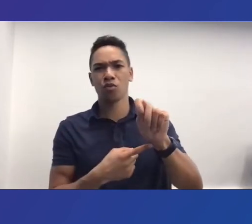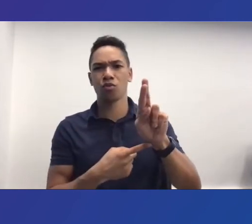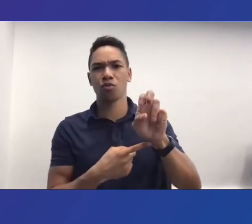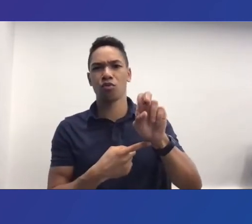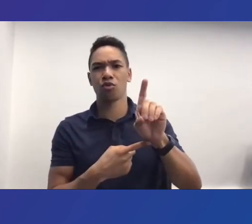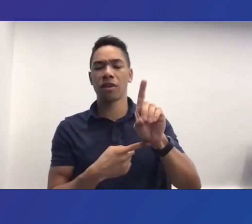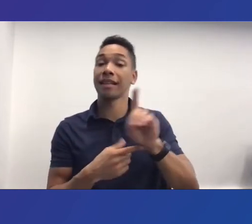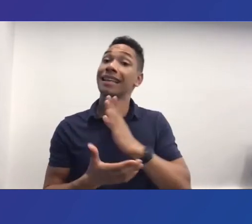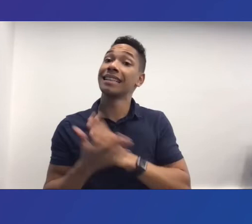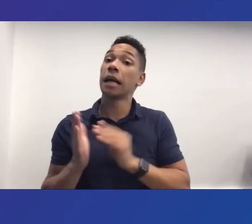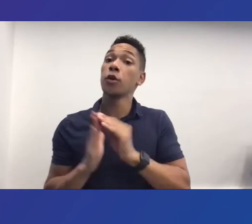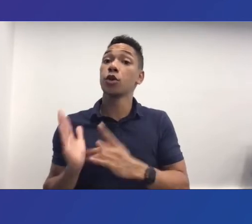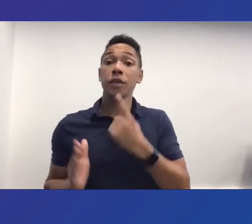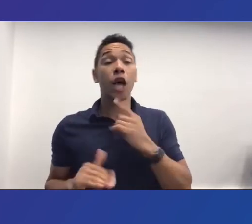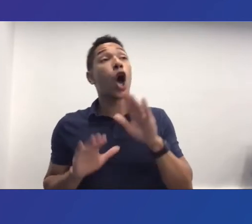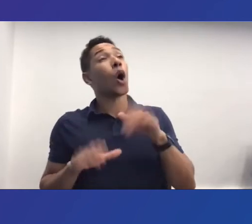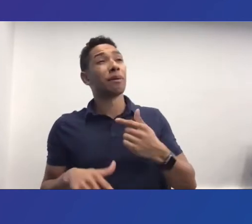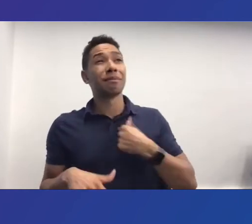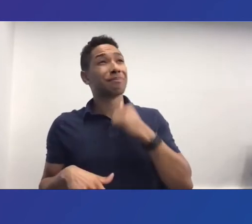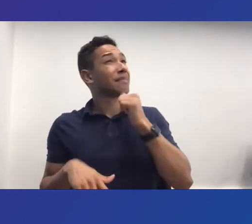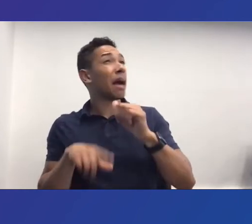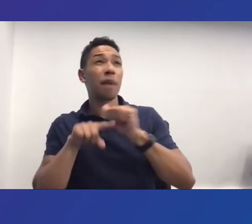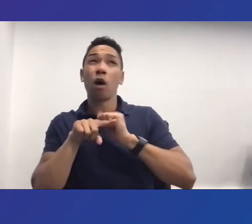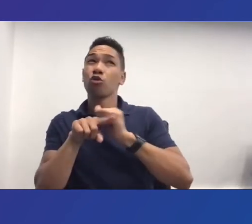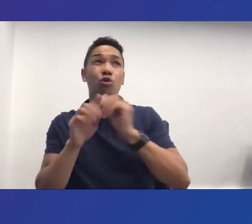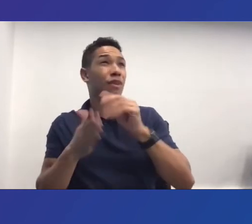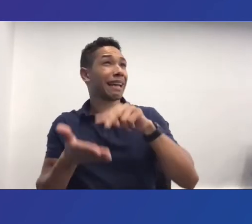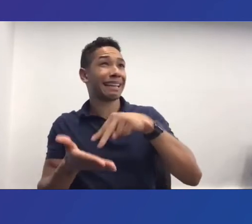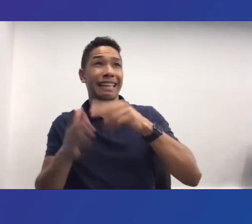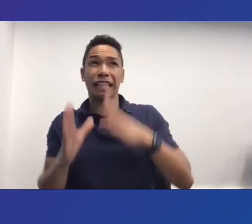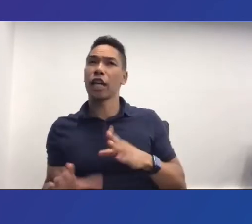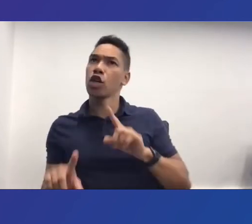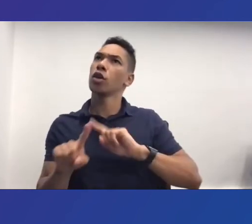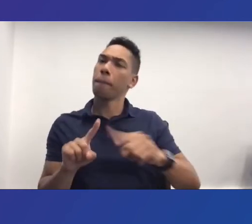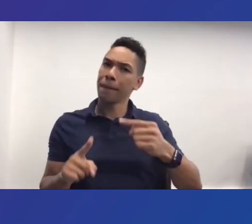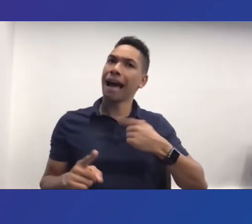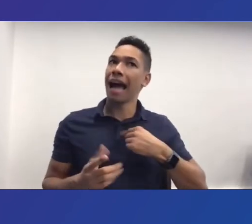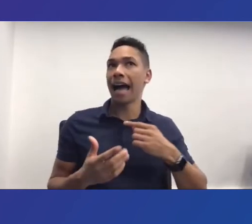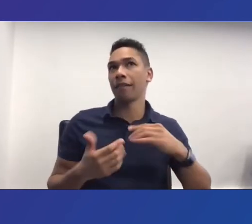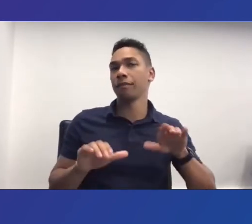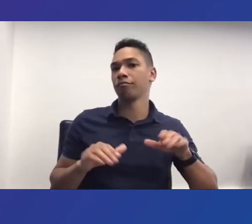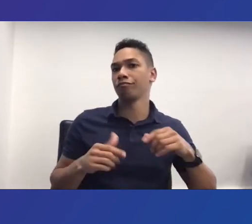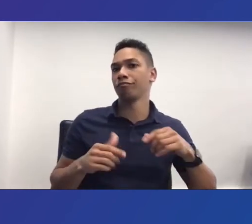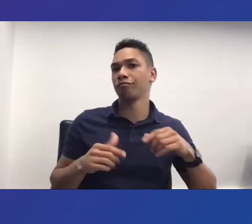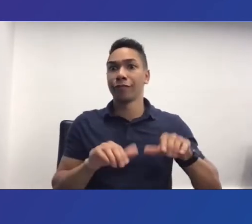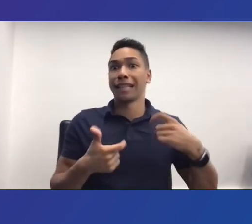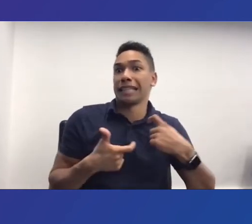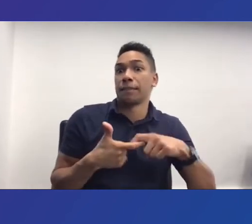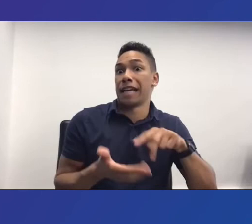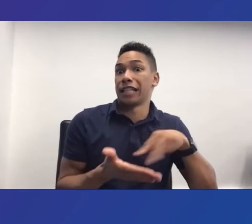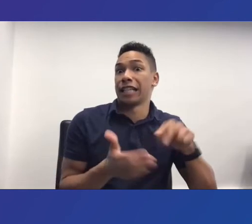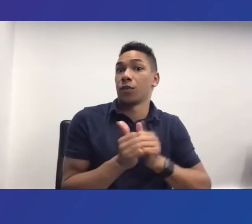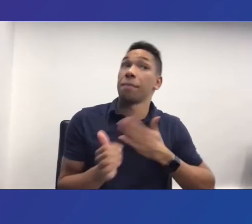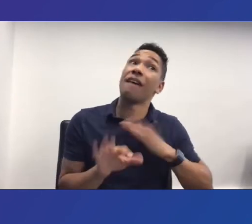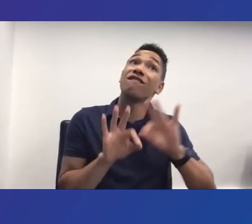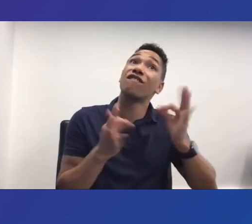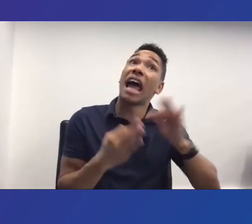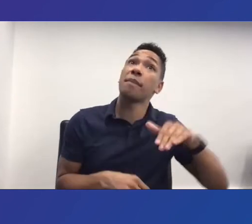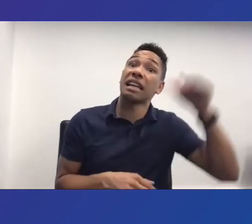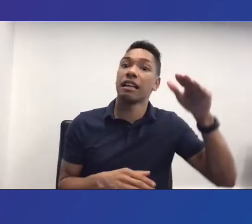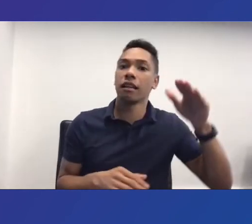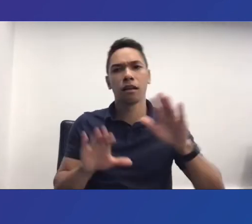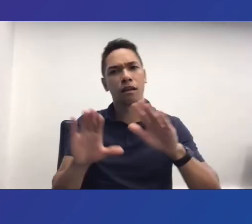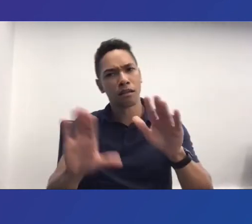I'm not a trained dancer. Oh, but I've been doing bachata in my family since I was 3. And I was like, well, that's valid, you know? So validating